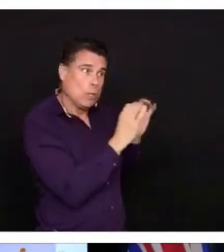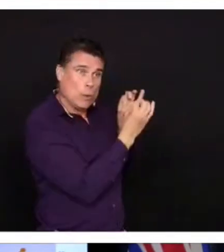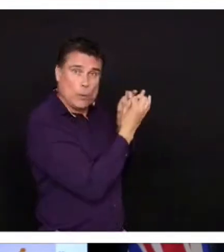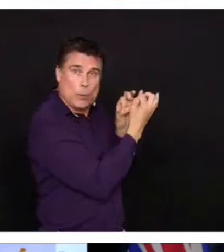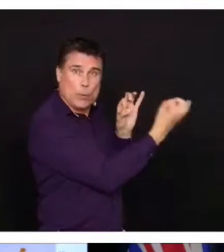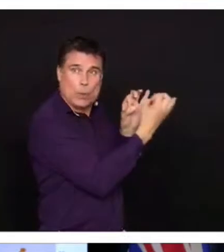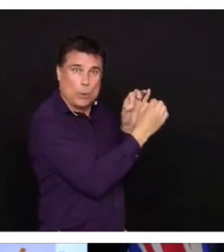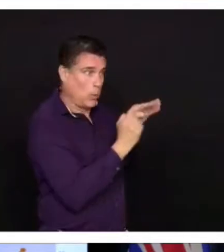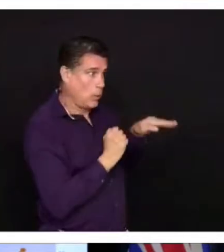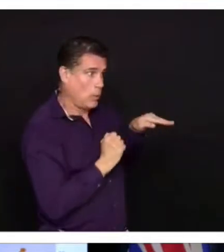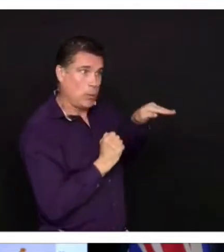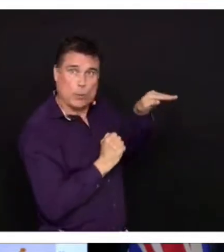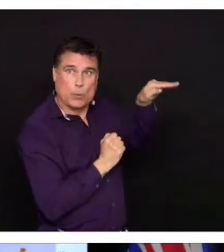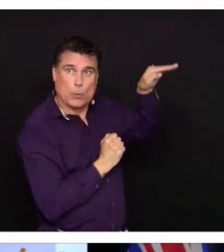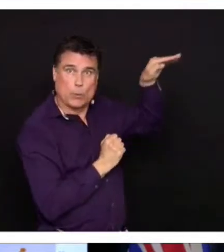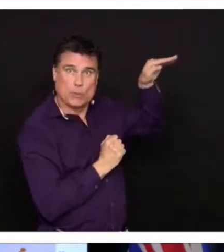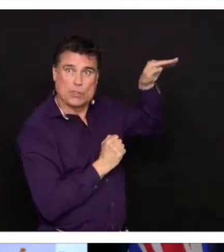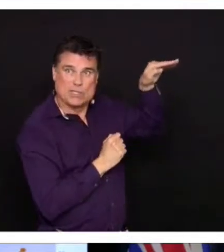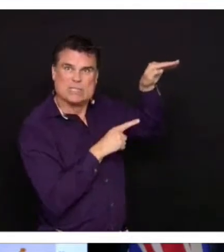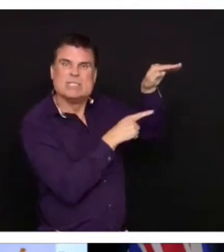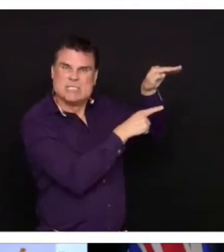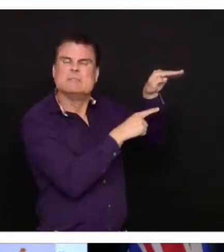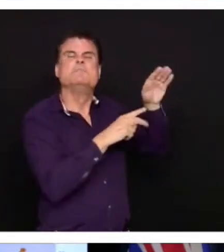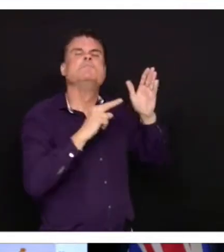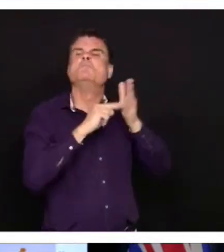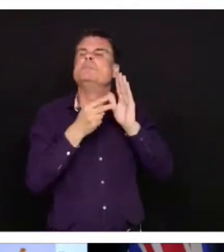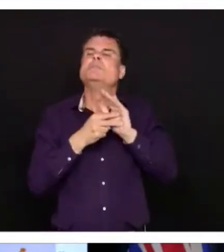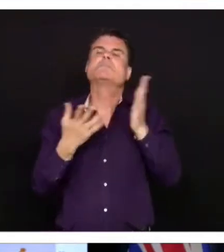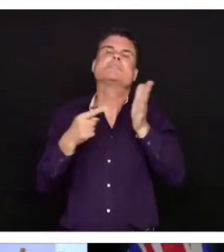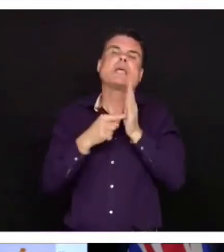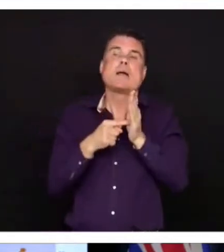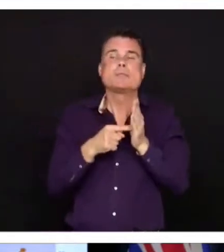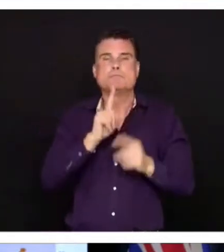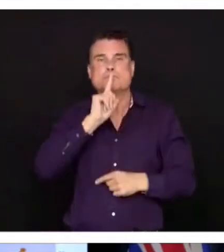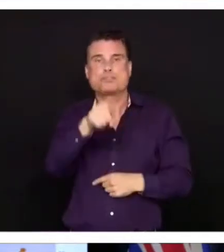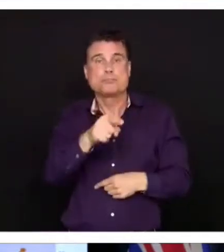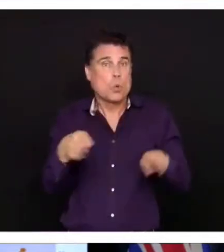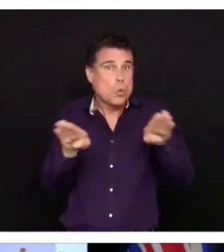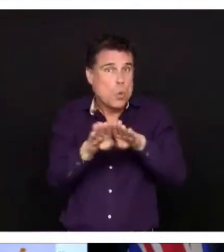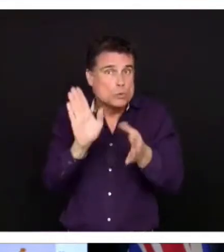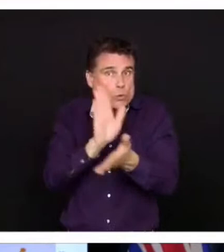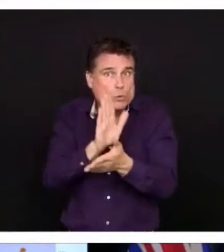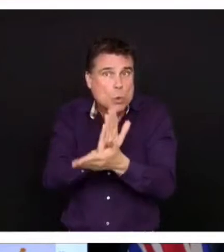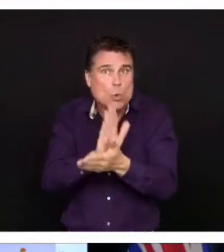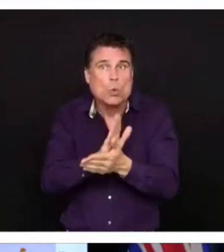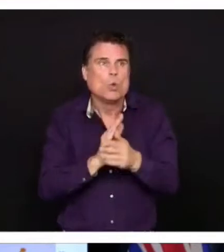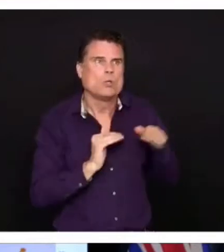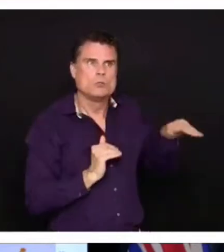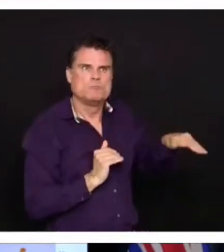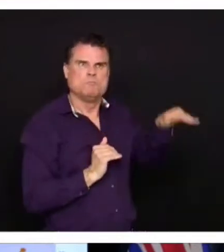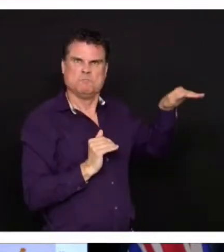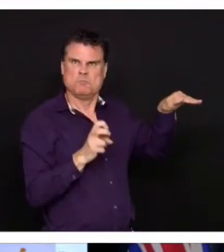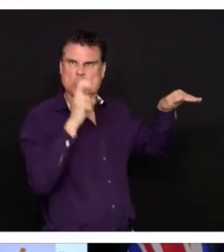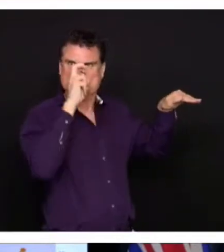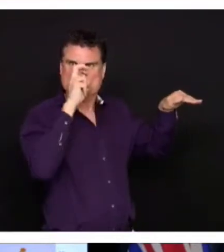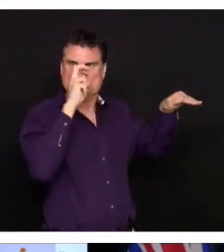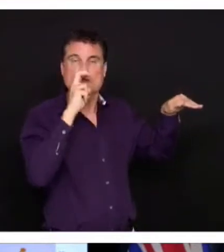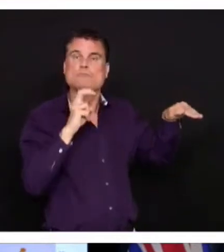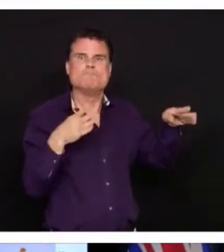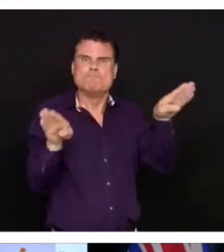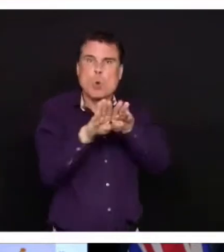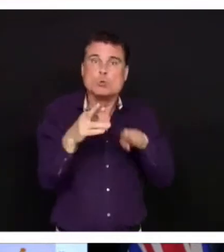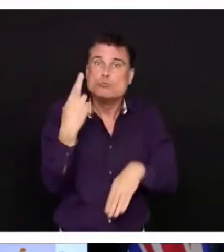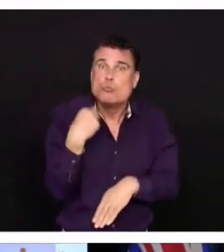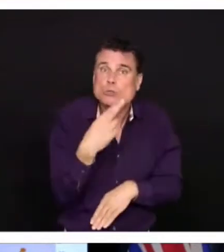around travel, around mass gatherings. And as you can see from the dots, we actually put those in place rather